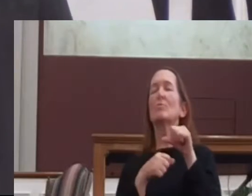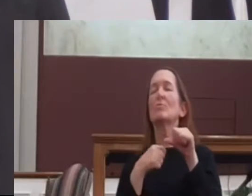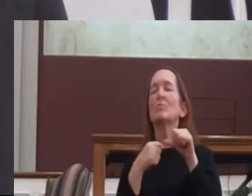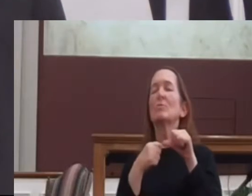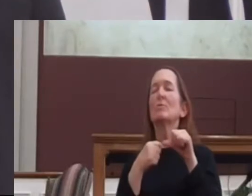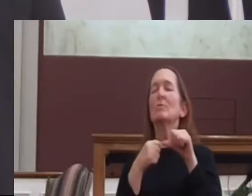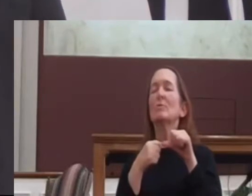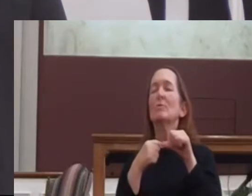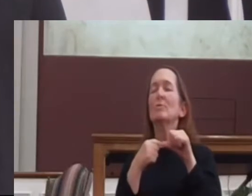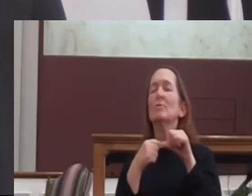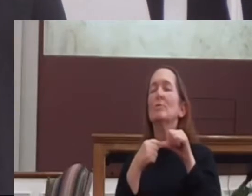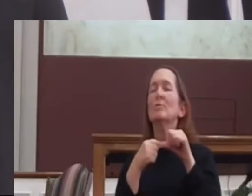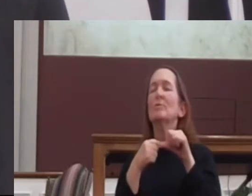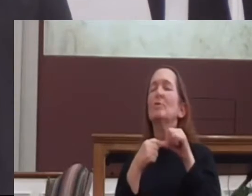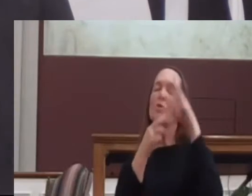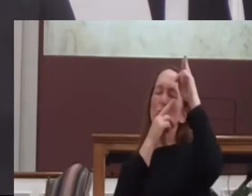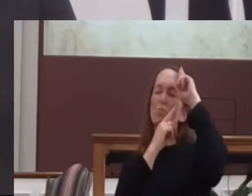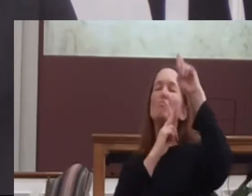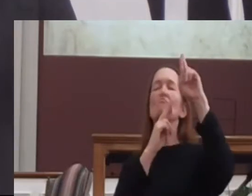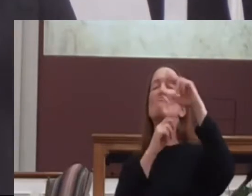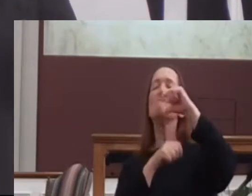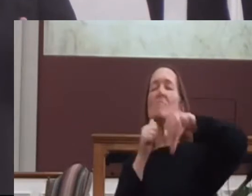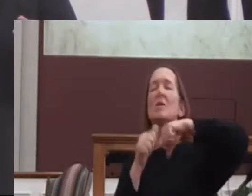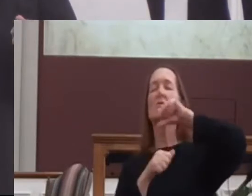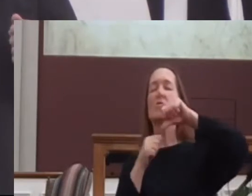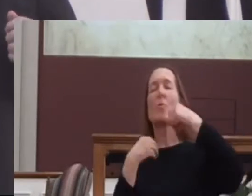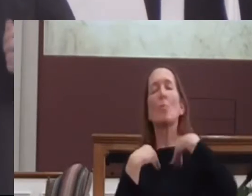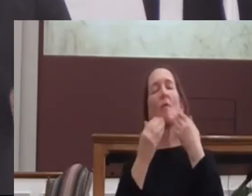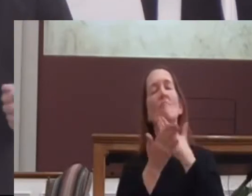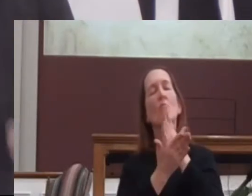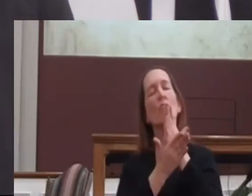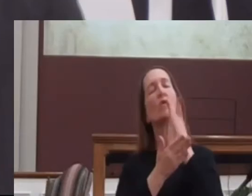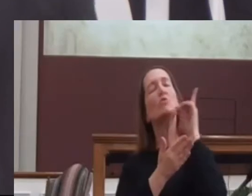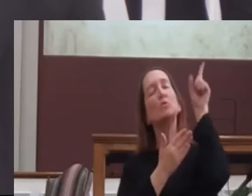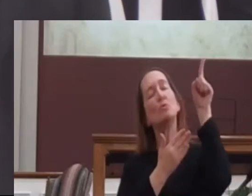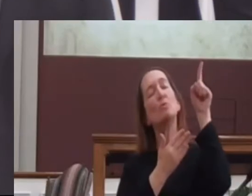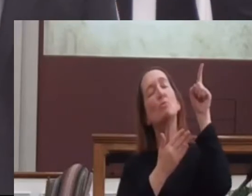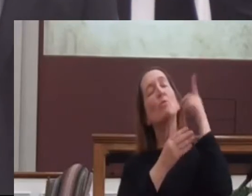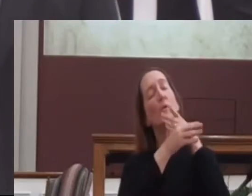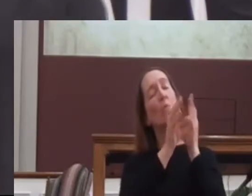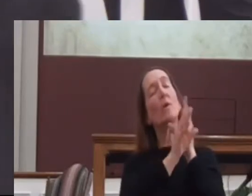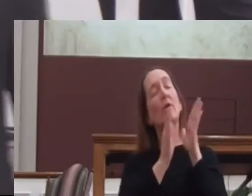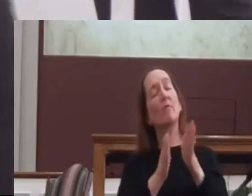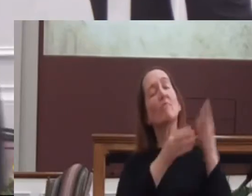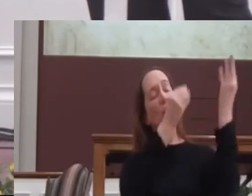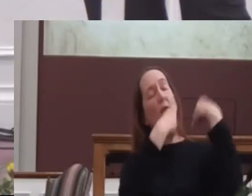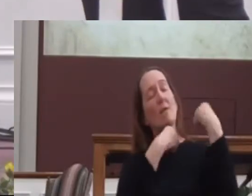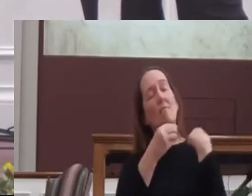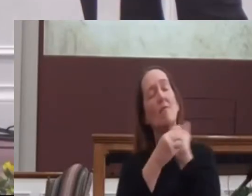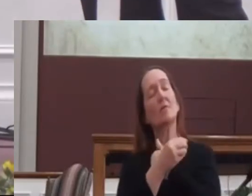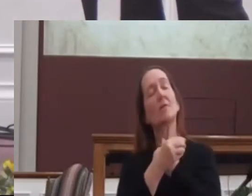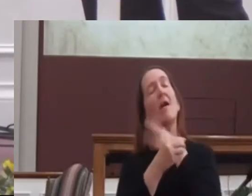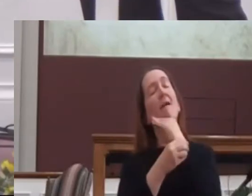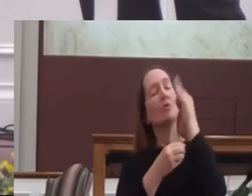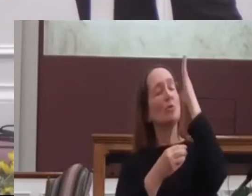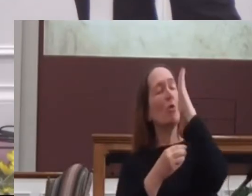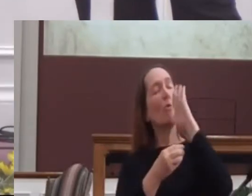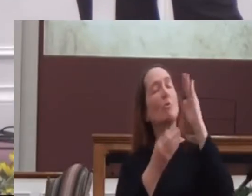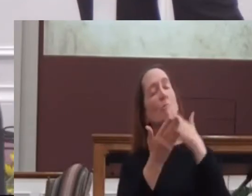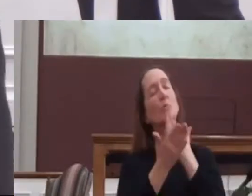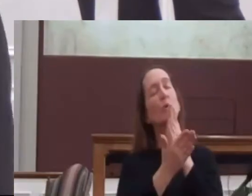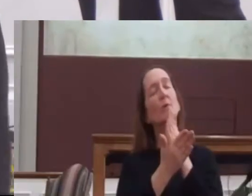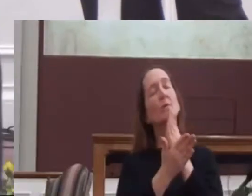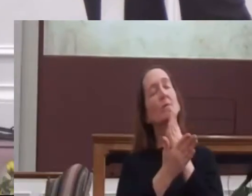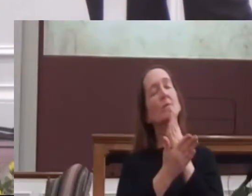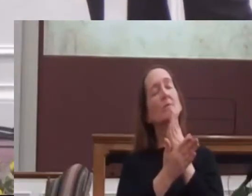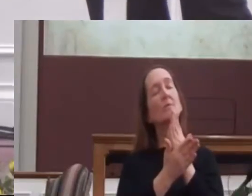to love one another, to treat one another with respect, to have the rights that You as